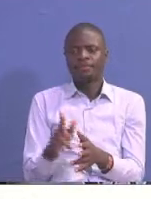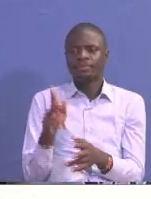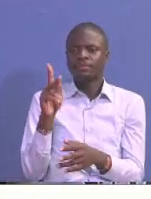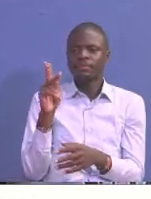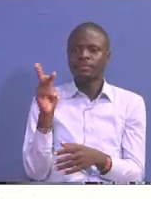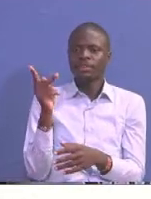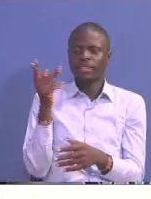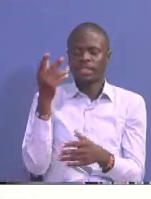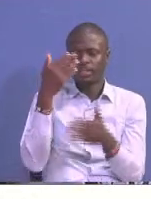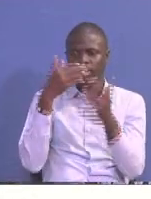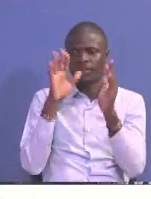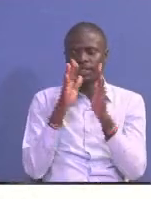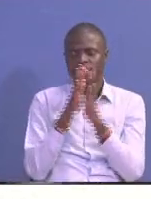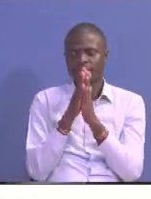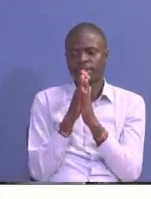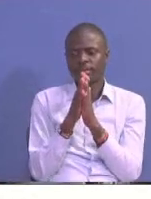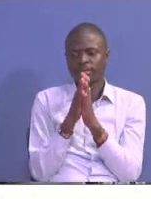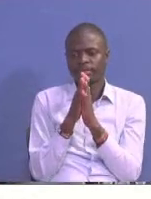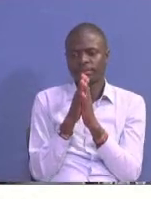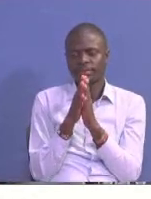Kenyatta, therefore,